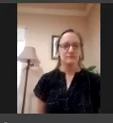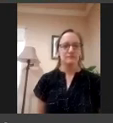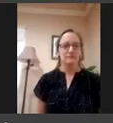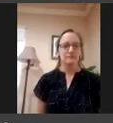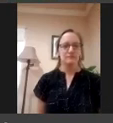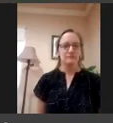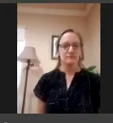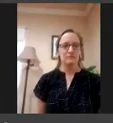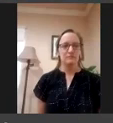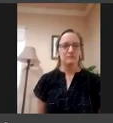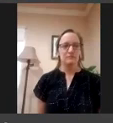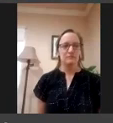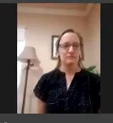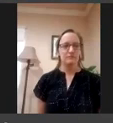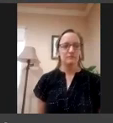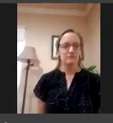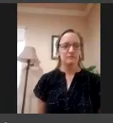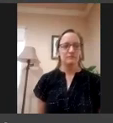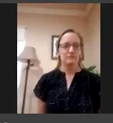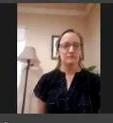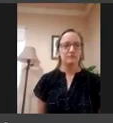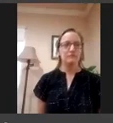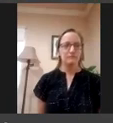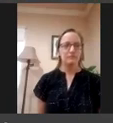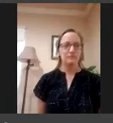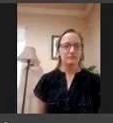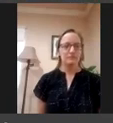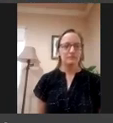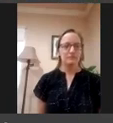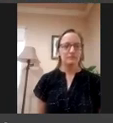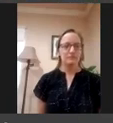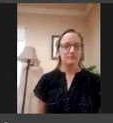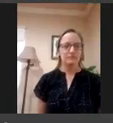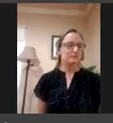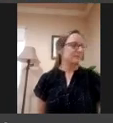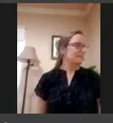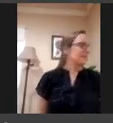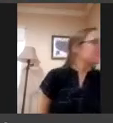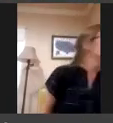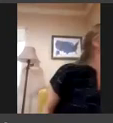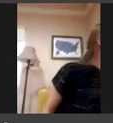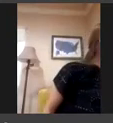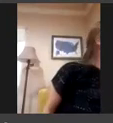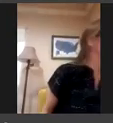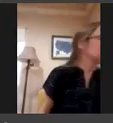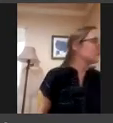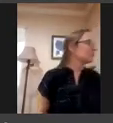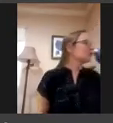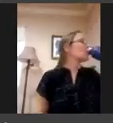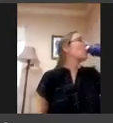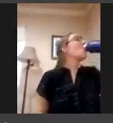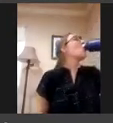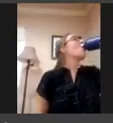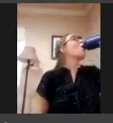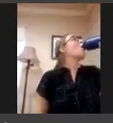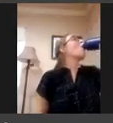together, working with the tribe so they can understand kind of the general flood risk that they're experiencing, but also